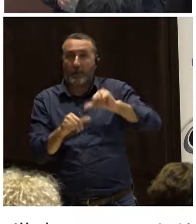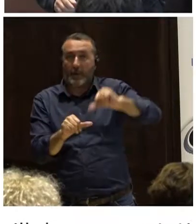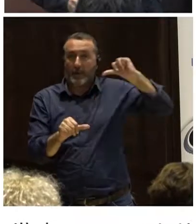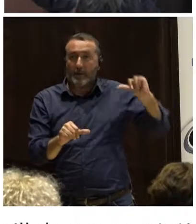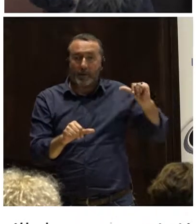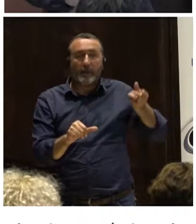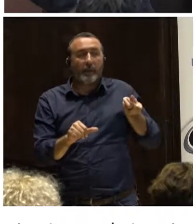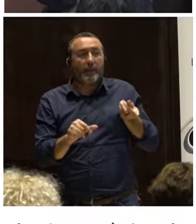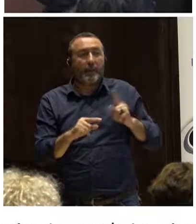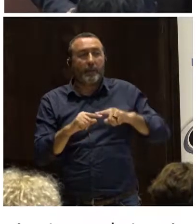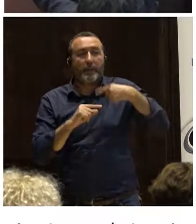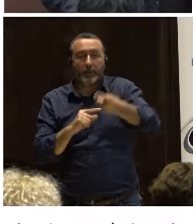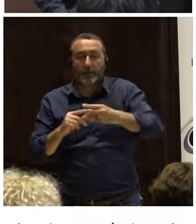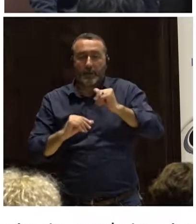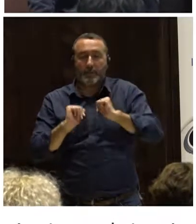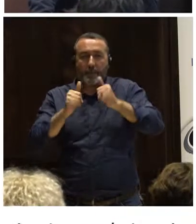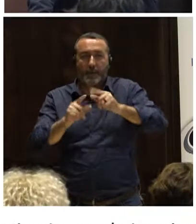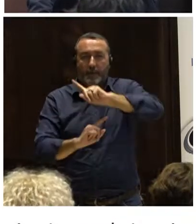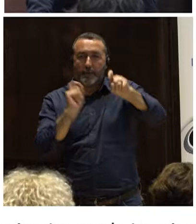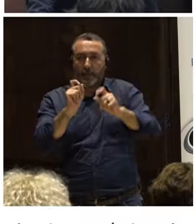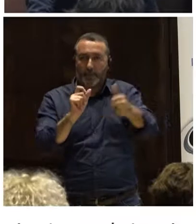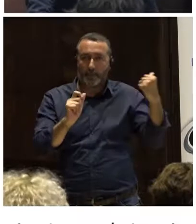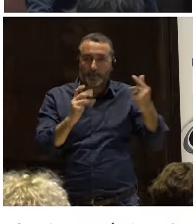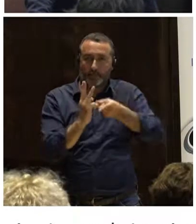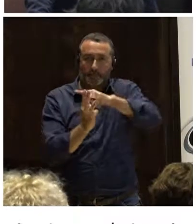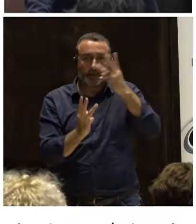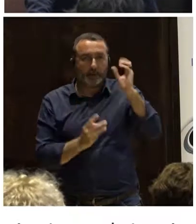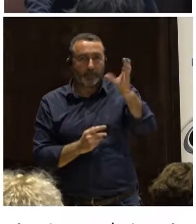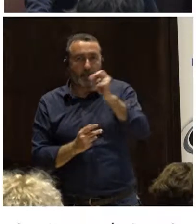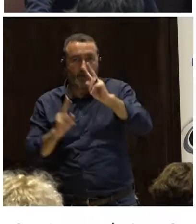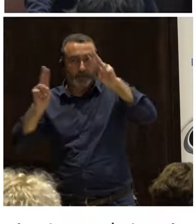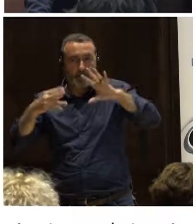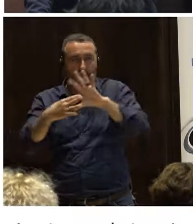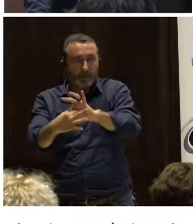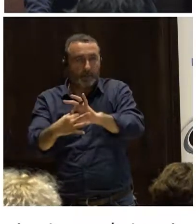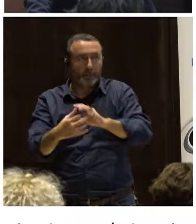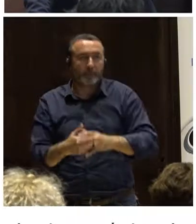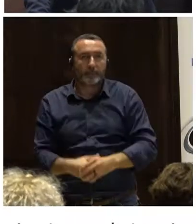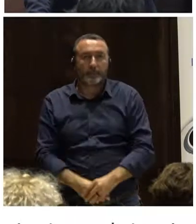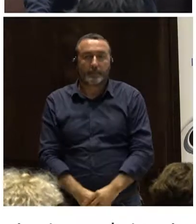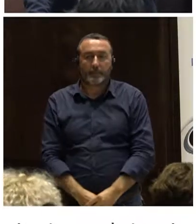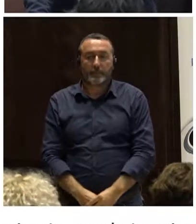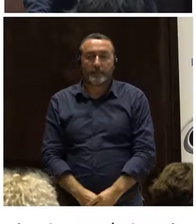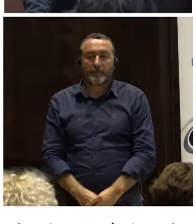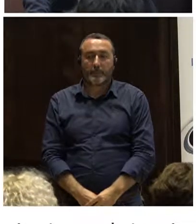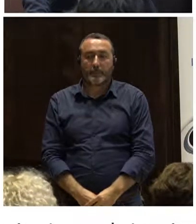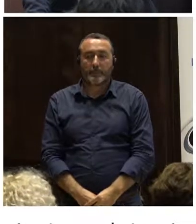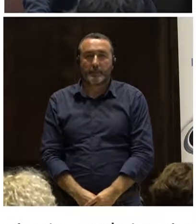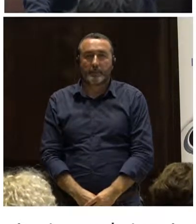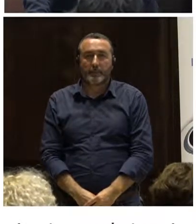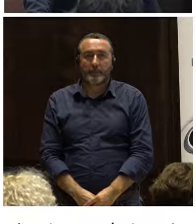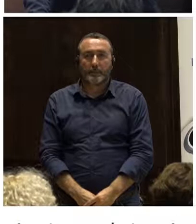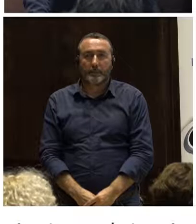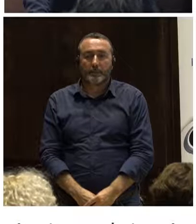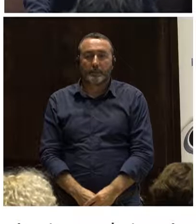some questions about the topic. So, as you can see, they have a very long experience. I don't